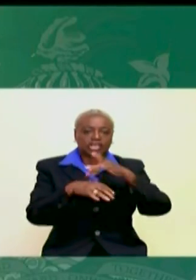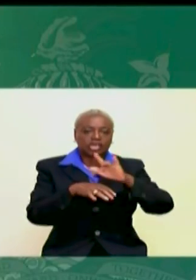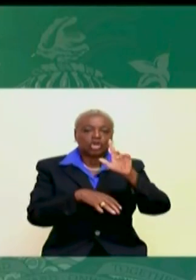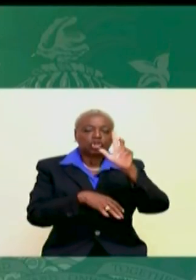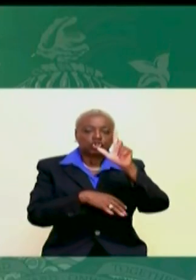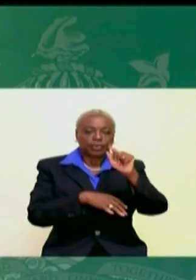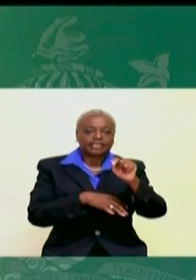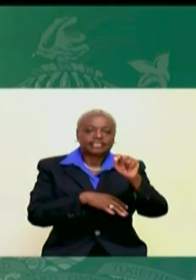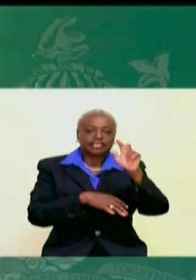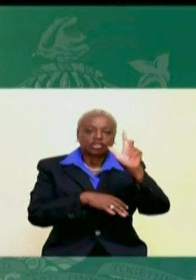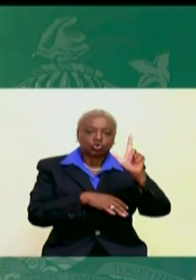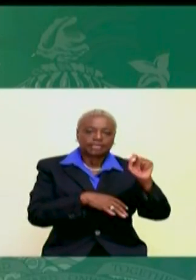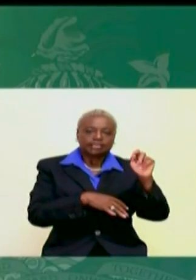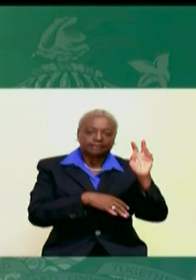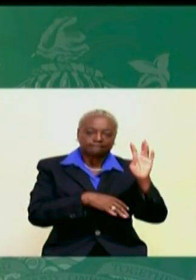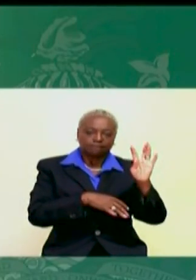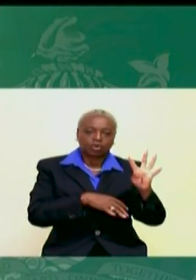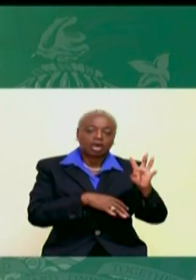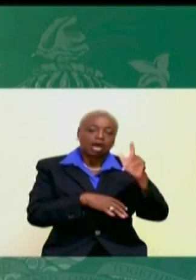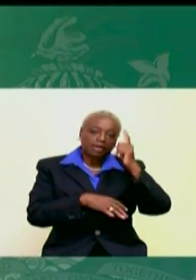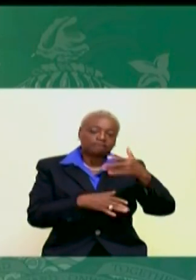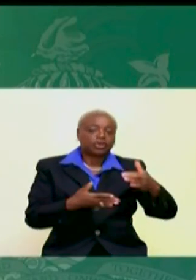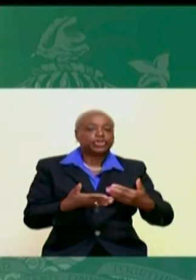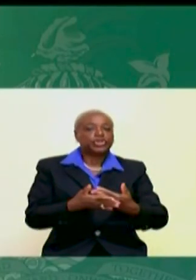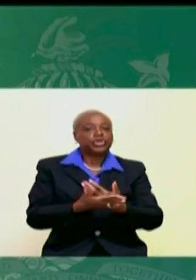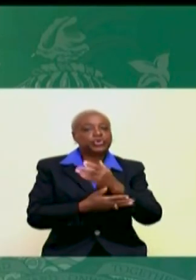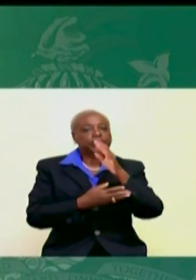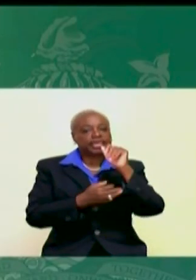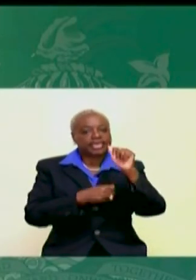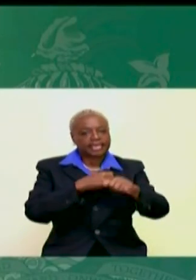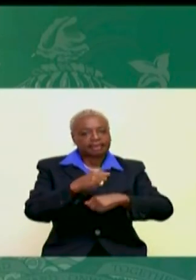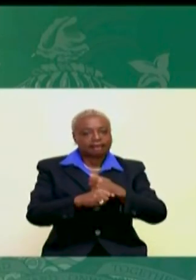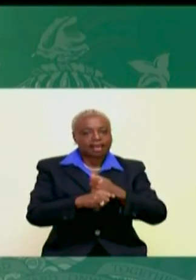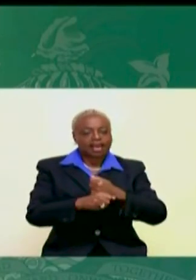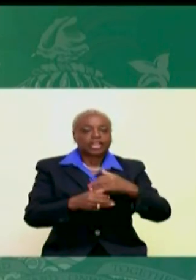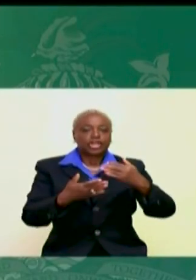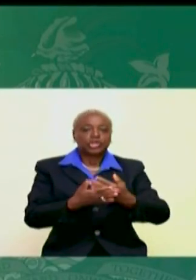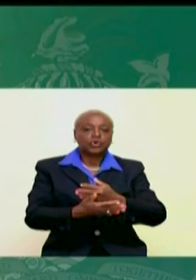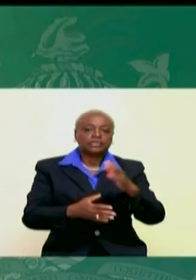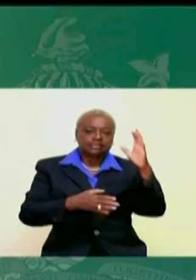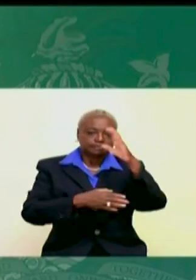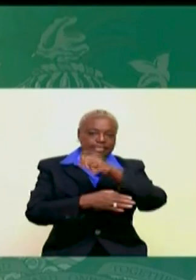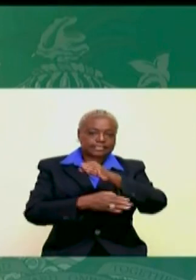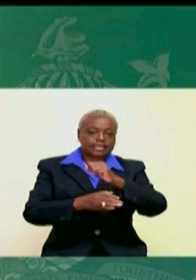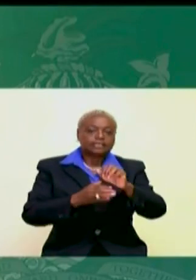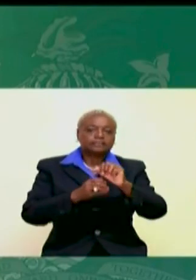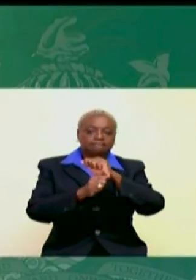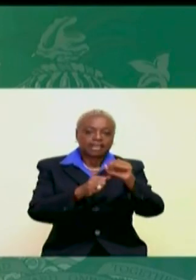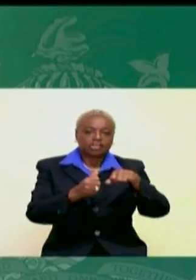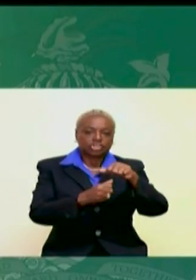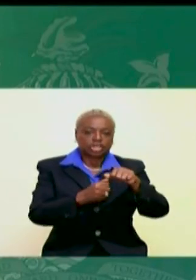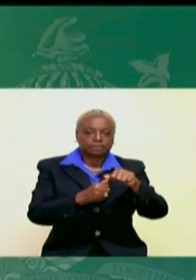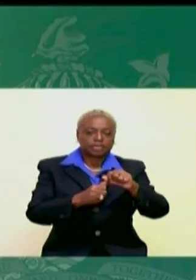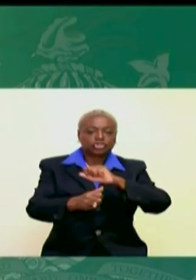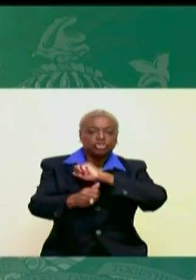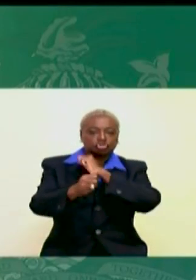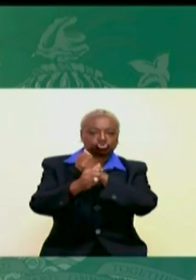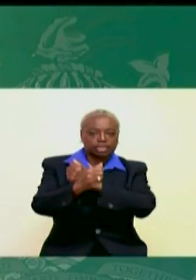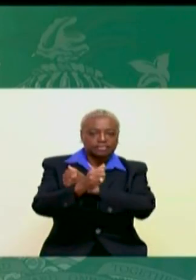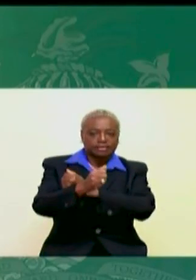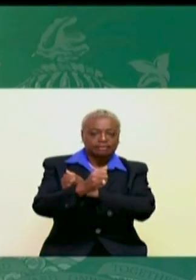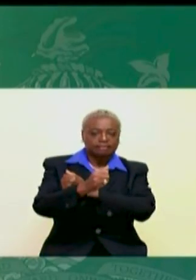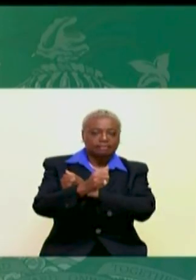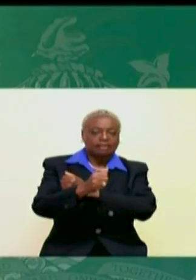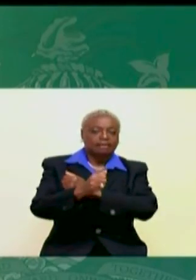to a new year and new space for us to fellowship, empower, and strengthen our community.